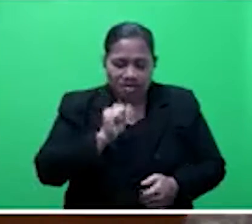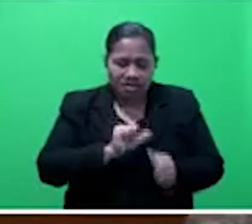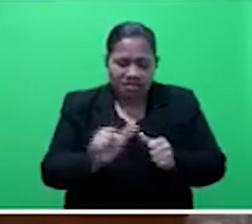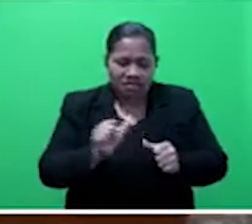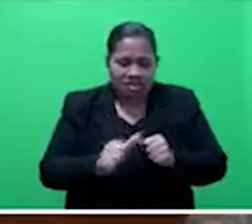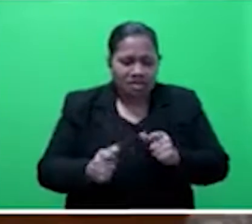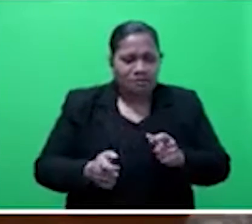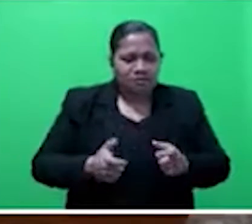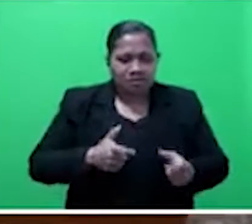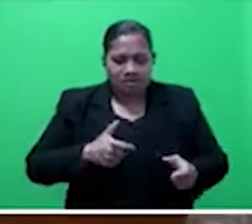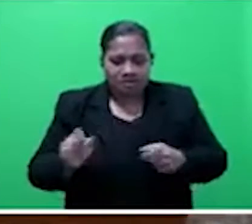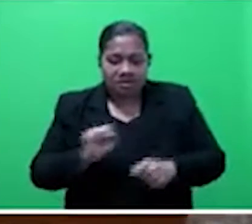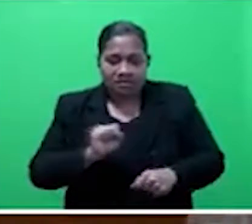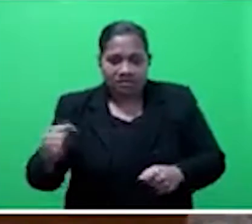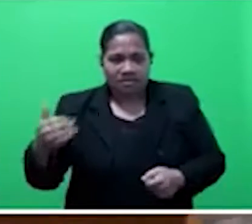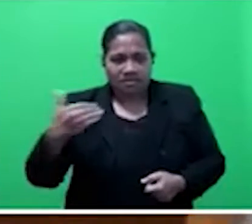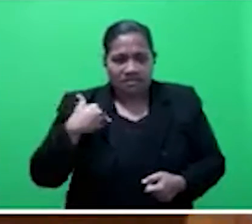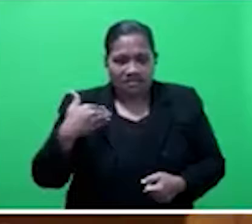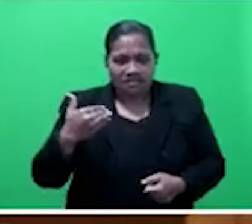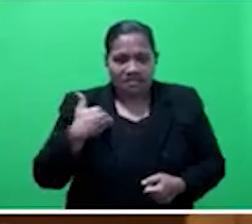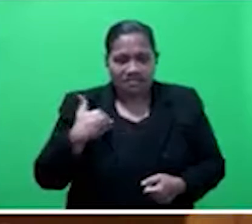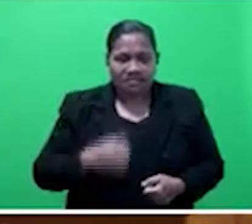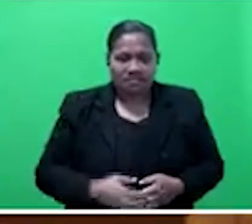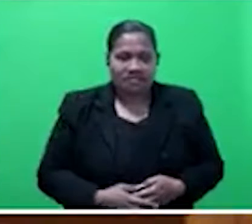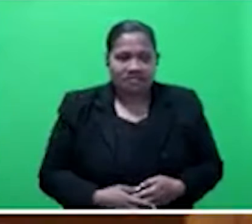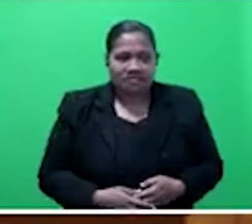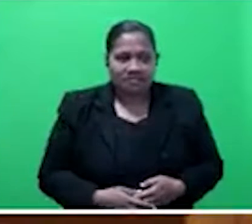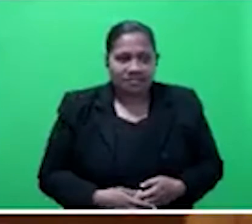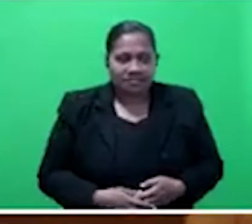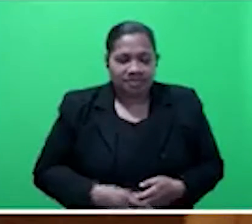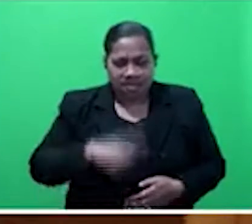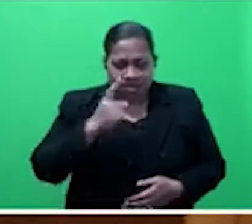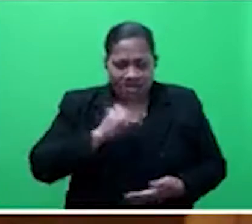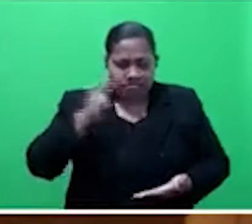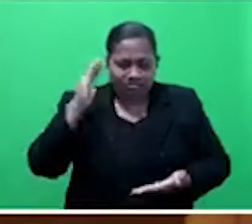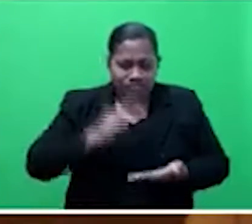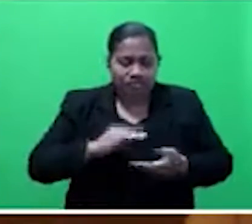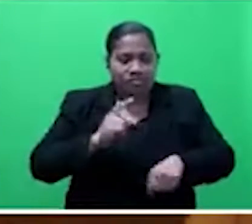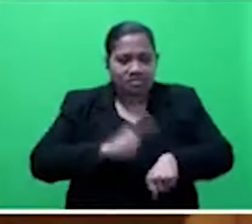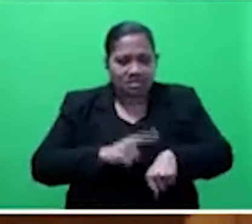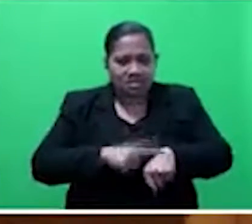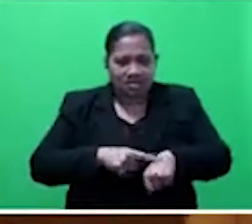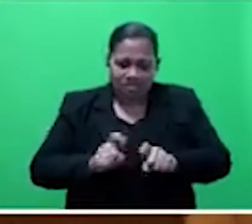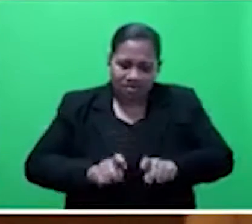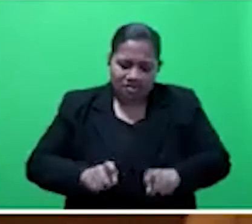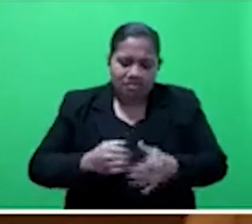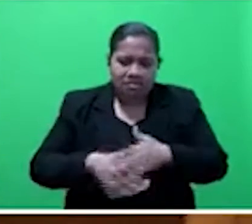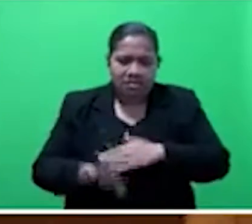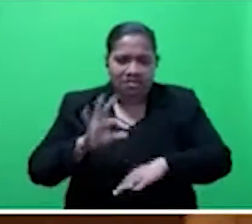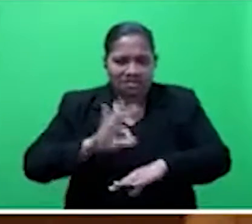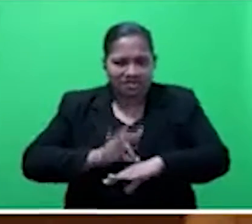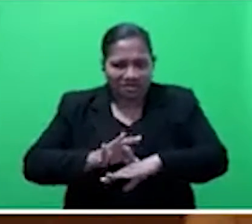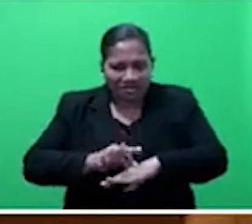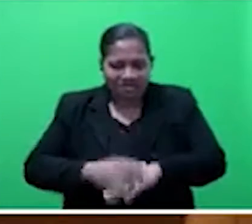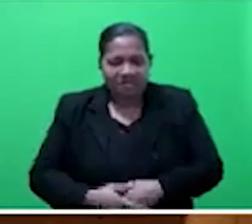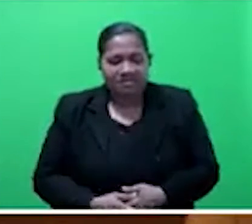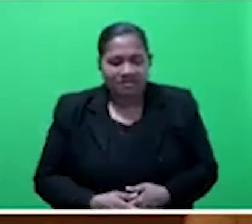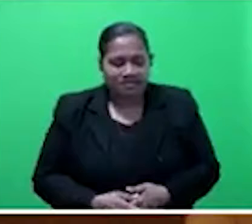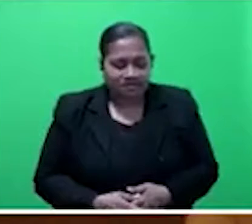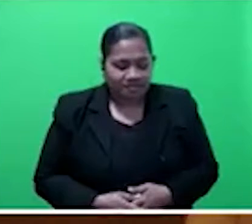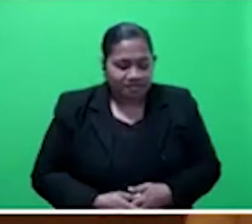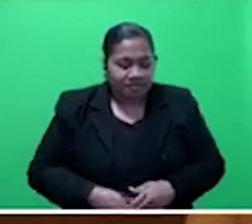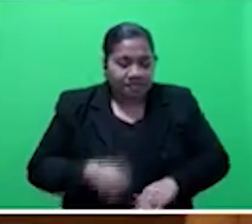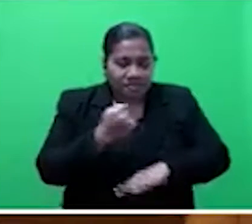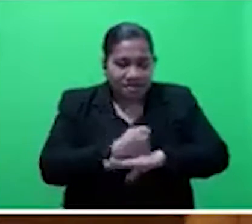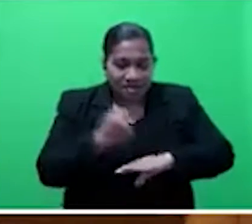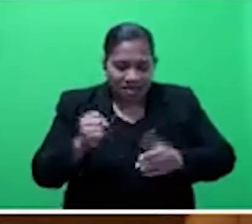health complaints and the reduction in time spent at the health facility. Government's allocations towards the DP